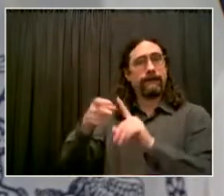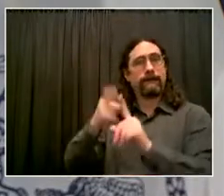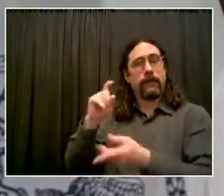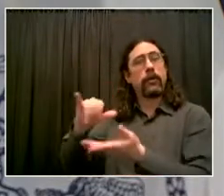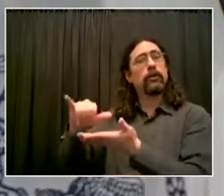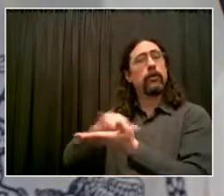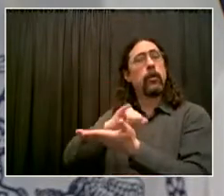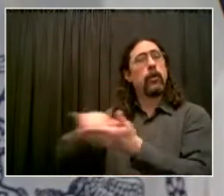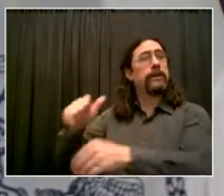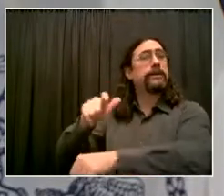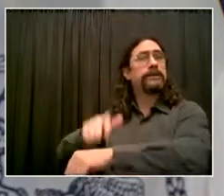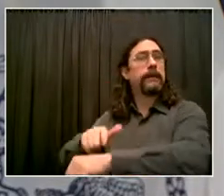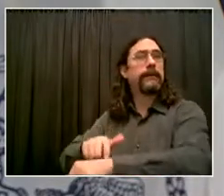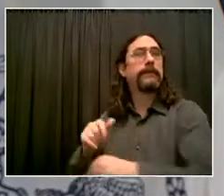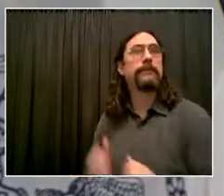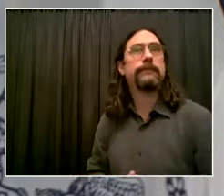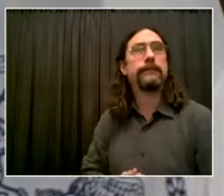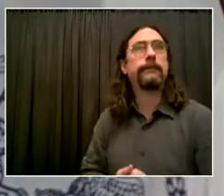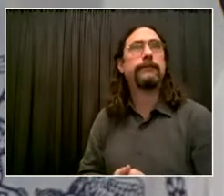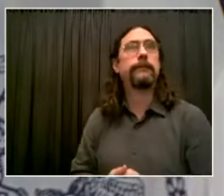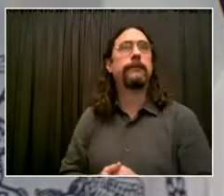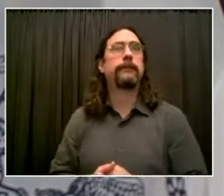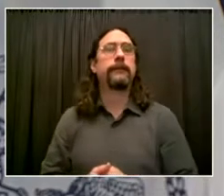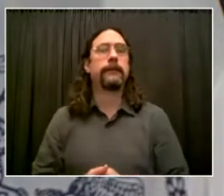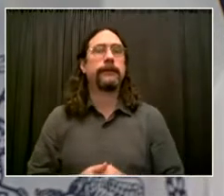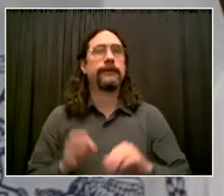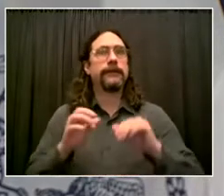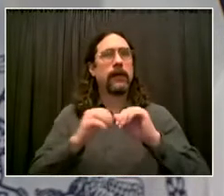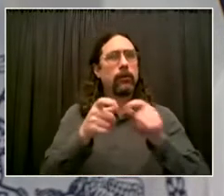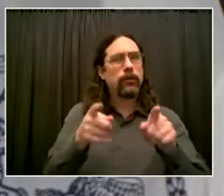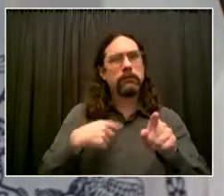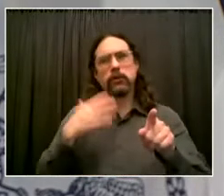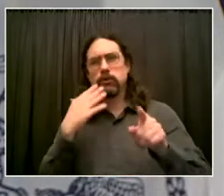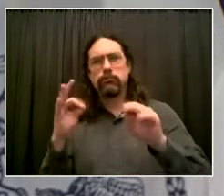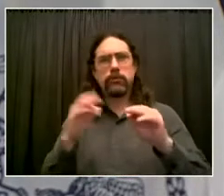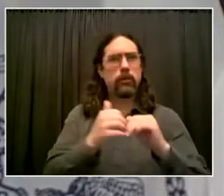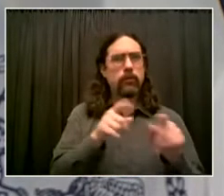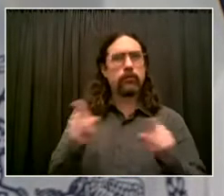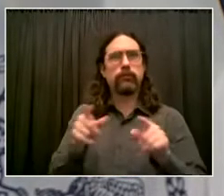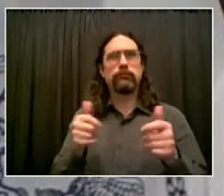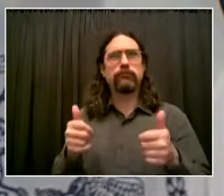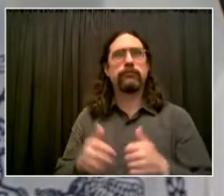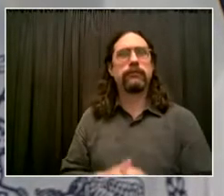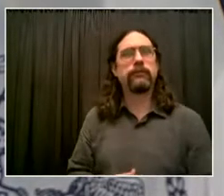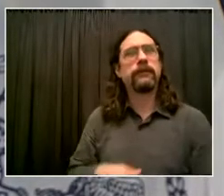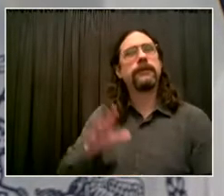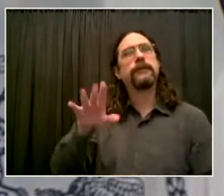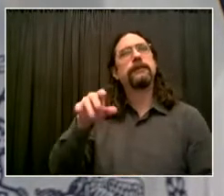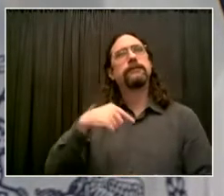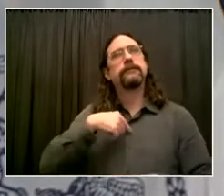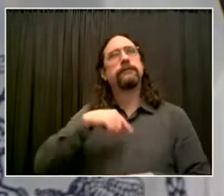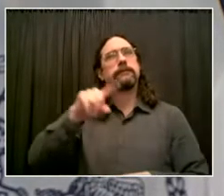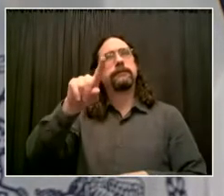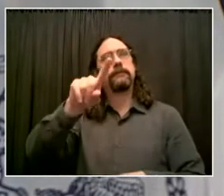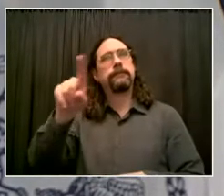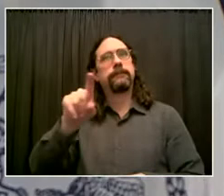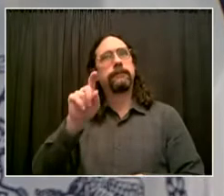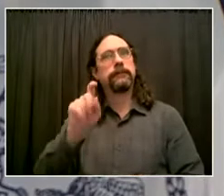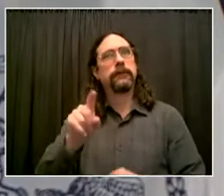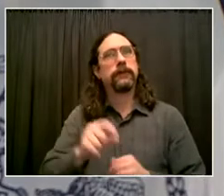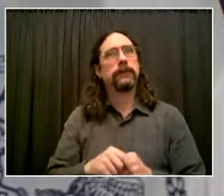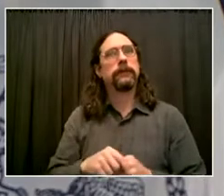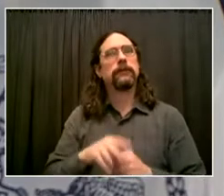do you expect, or what would your advice be to New Yorkers who witnessed an attack like we saw that brutal